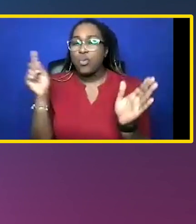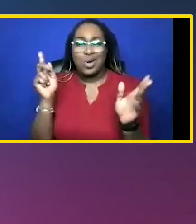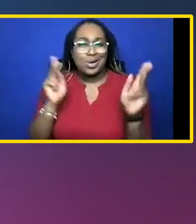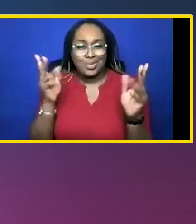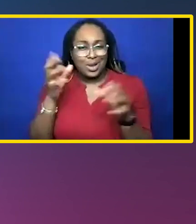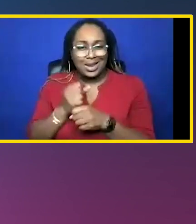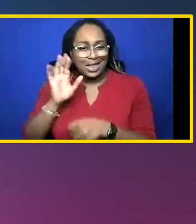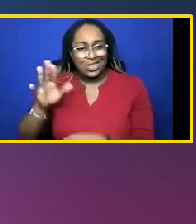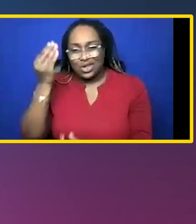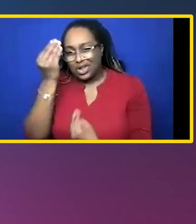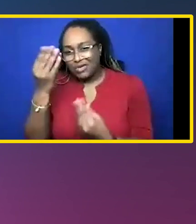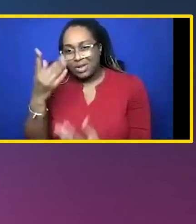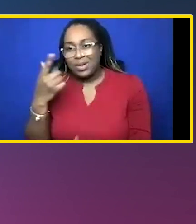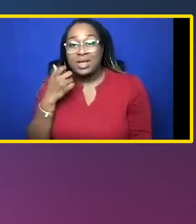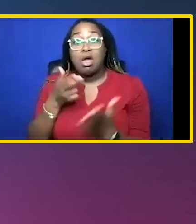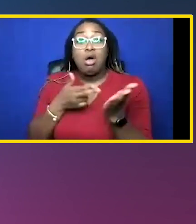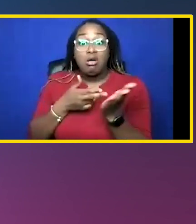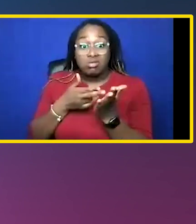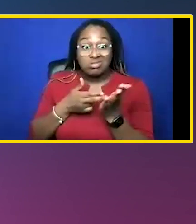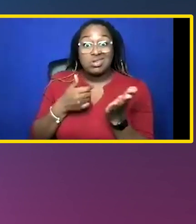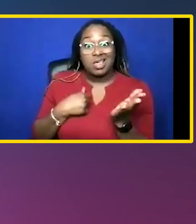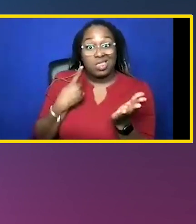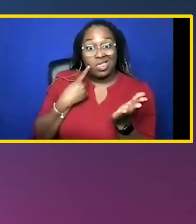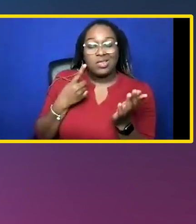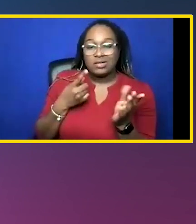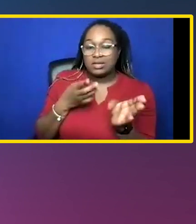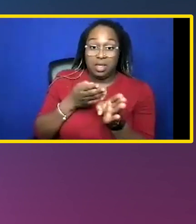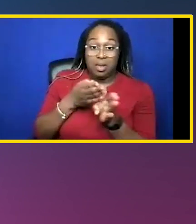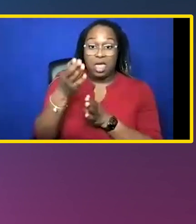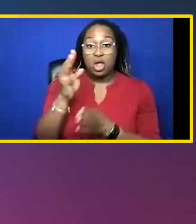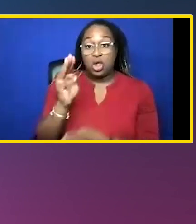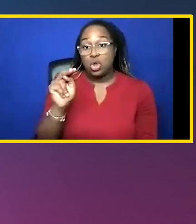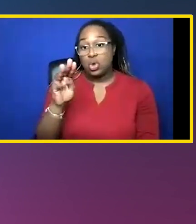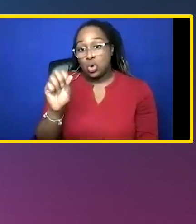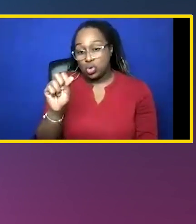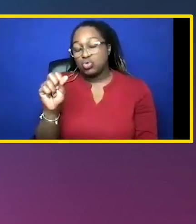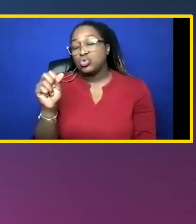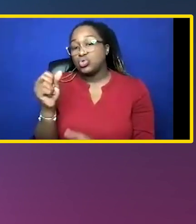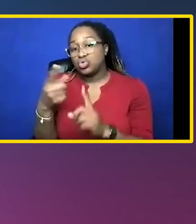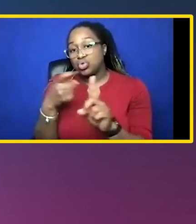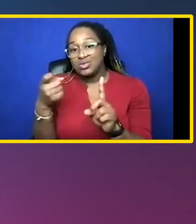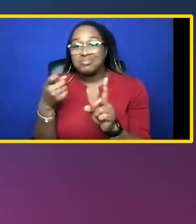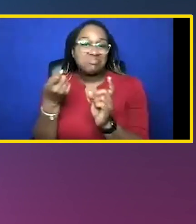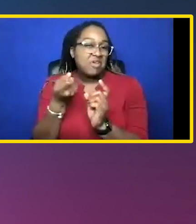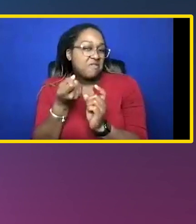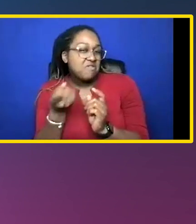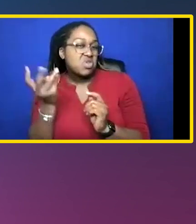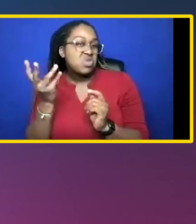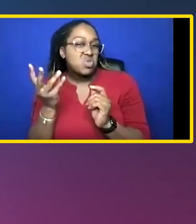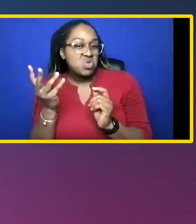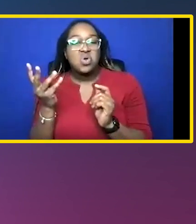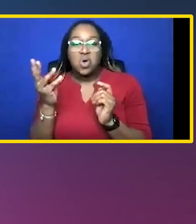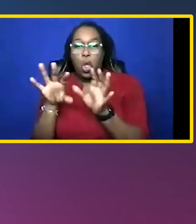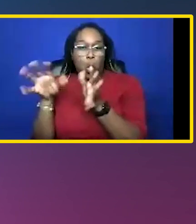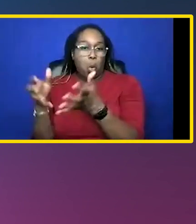people getting their information? Because honestly, I think the main news sources, barring, some of the top newspapers around the world who've